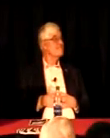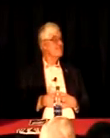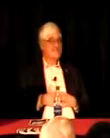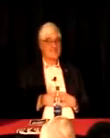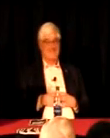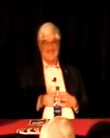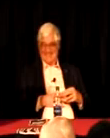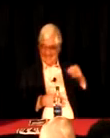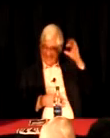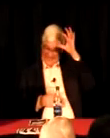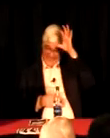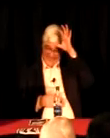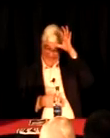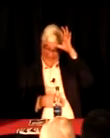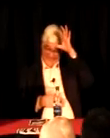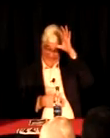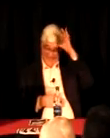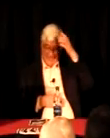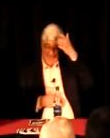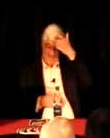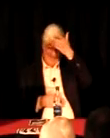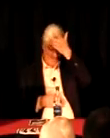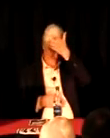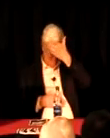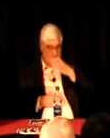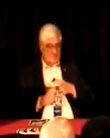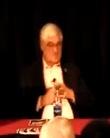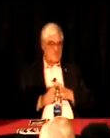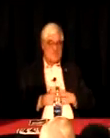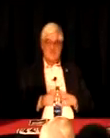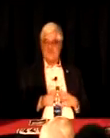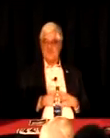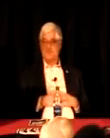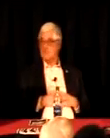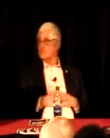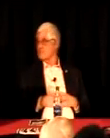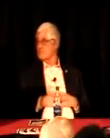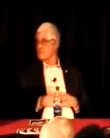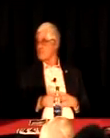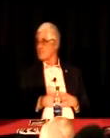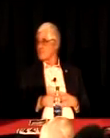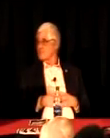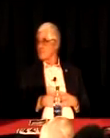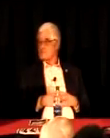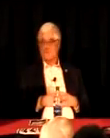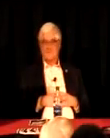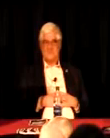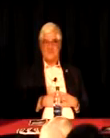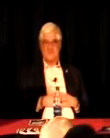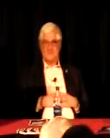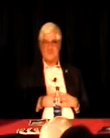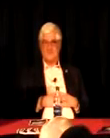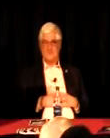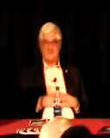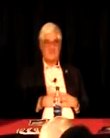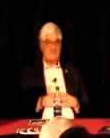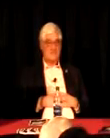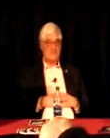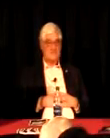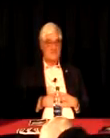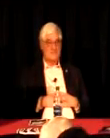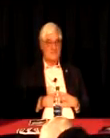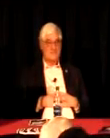30 years ago. I'm not going to read it to you in Chinese. I'm going to read it to you in English. It's by a Chinese poet whose name